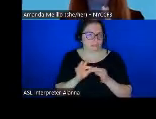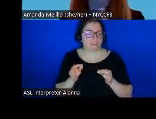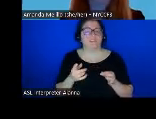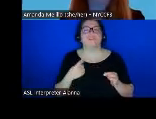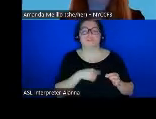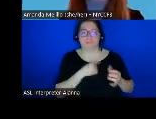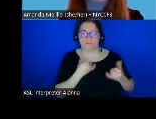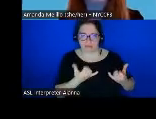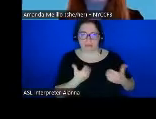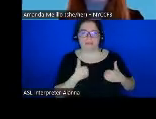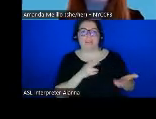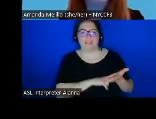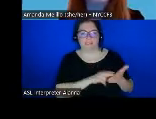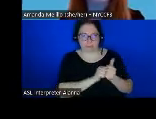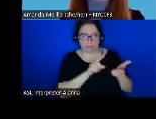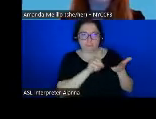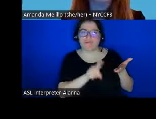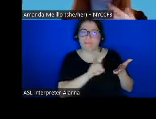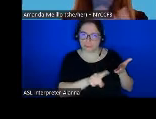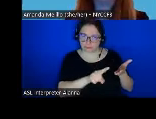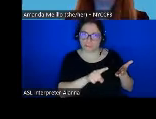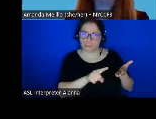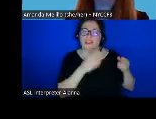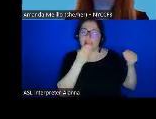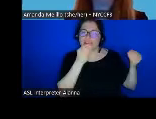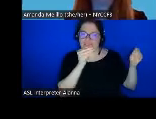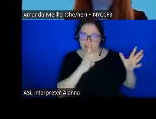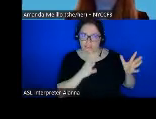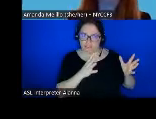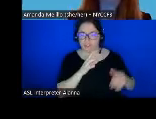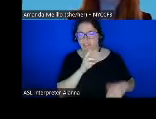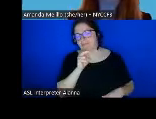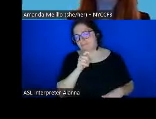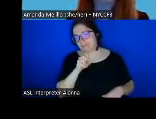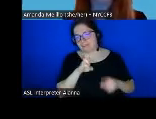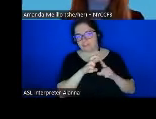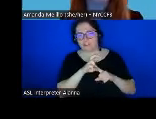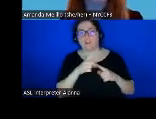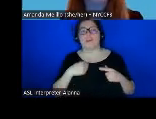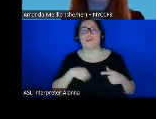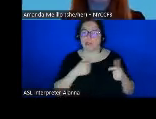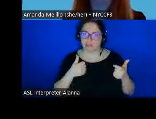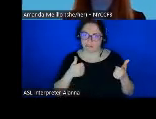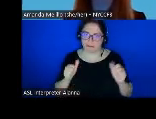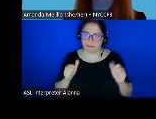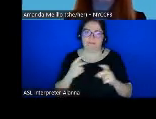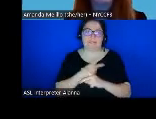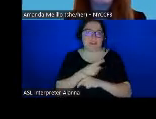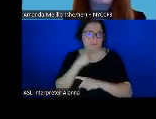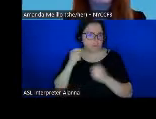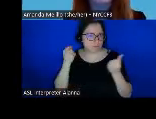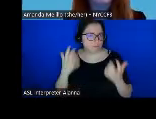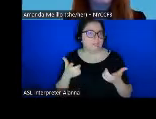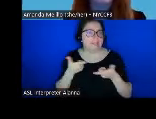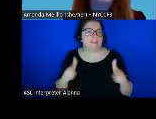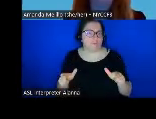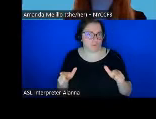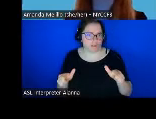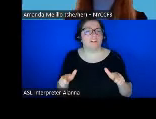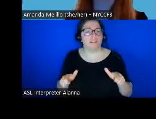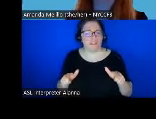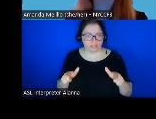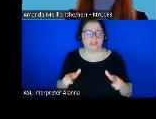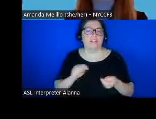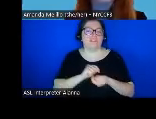vendor we're preparing and distributing requests for proposals for multilingual translation vendors because we will be expanding the number of